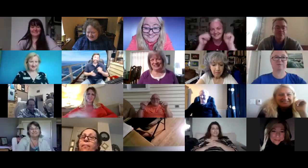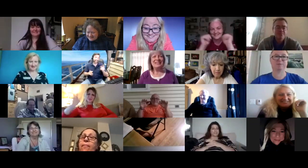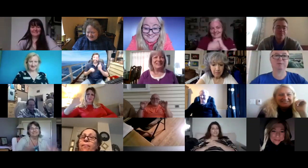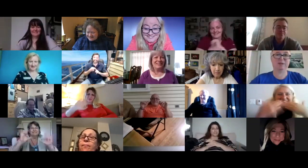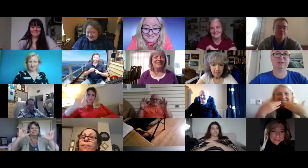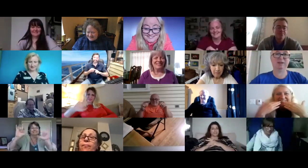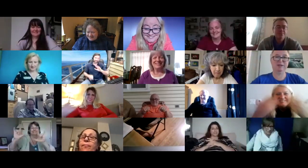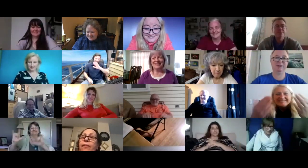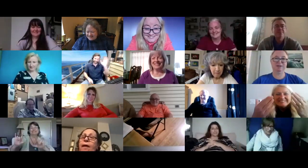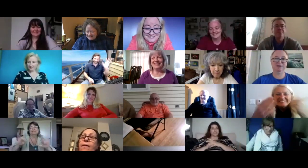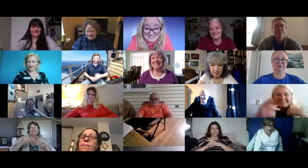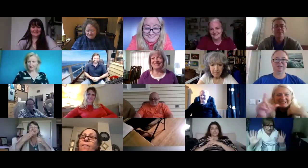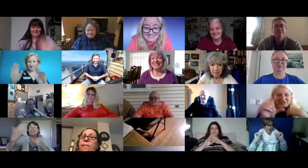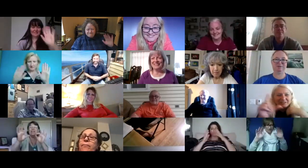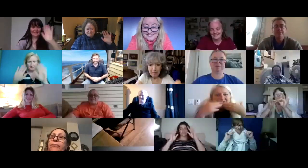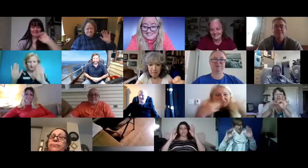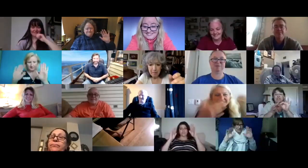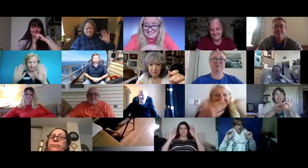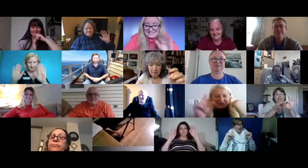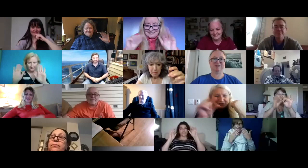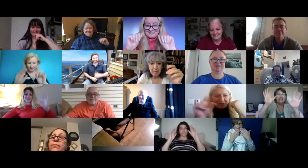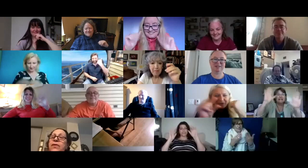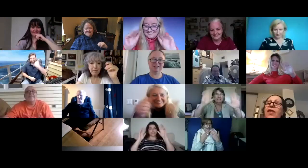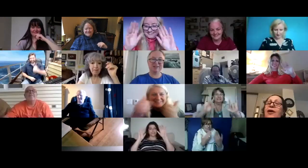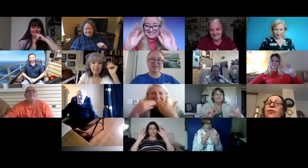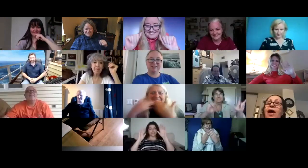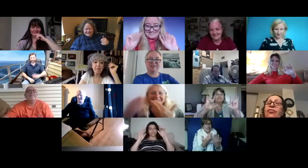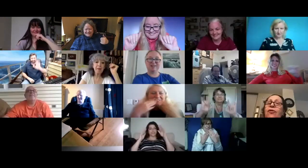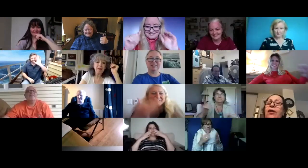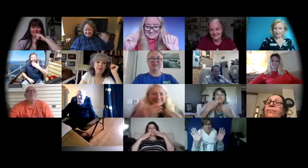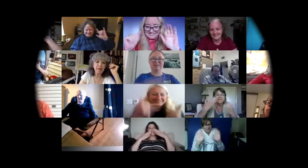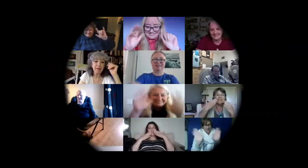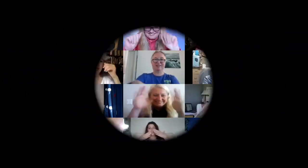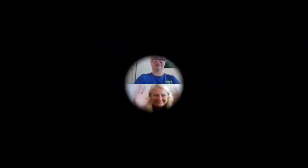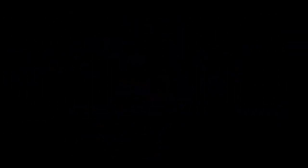Thank you, Catherine. Thank you, George. Thank you.